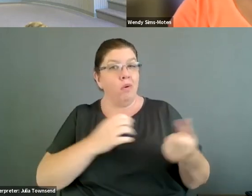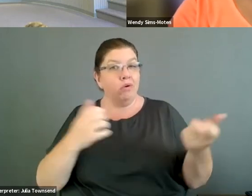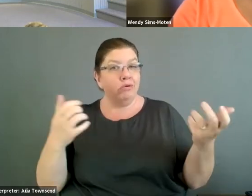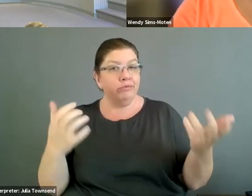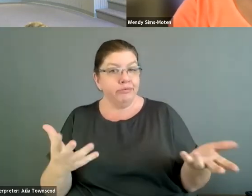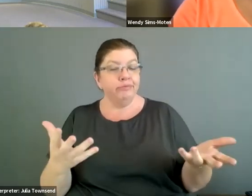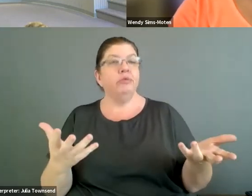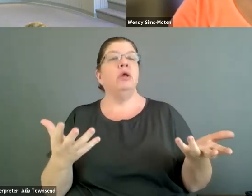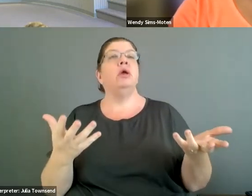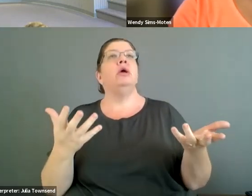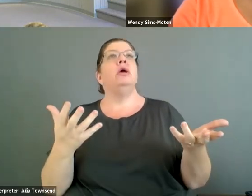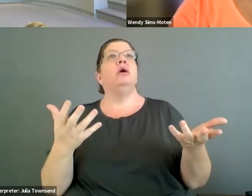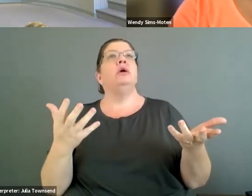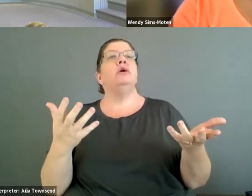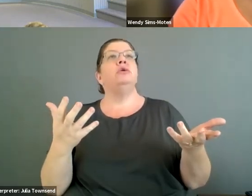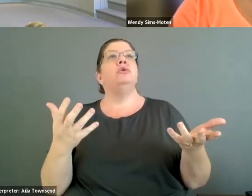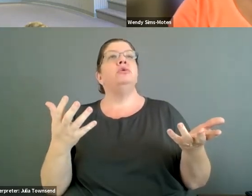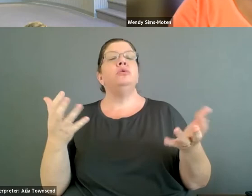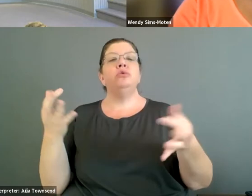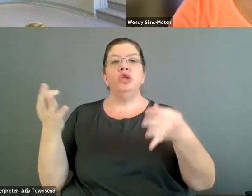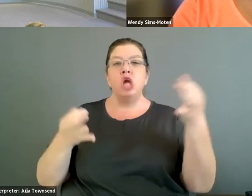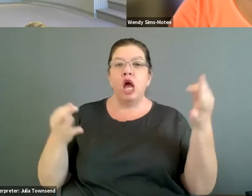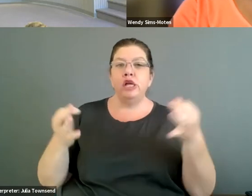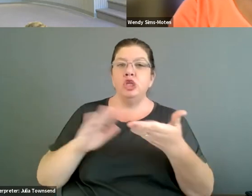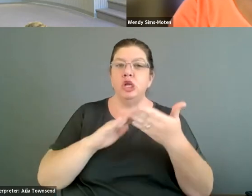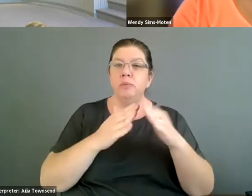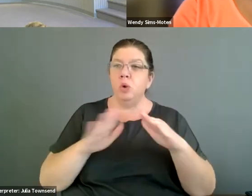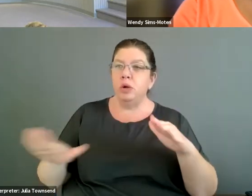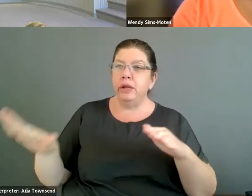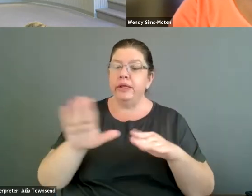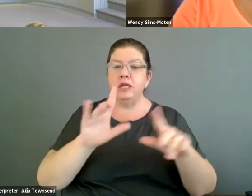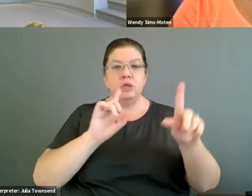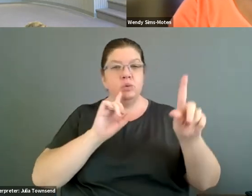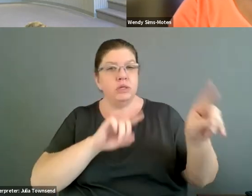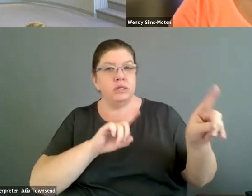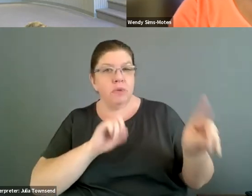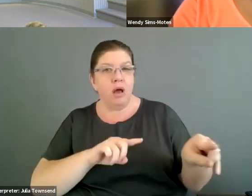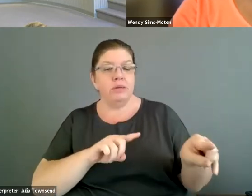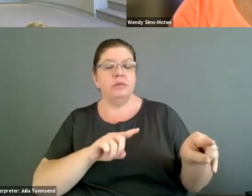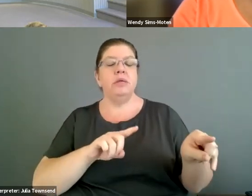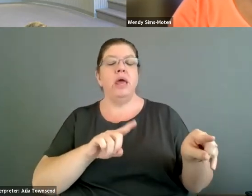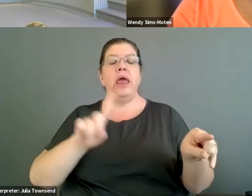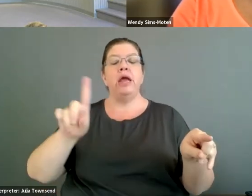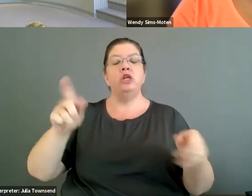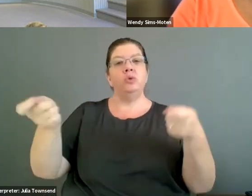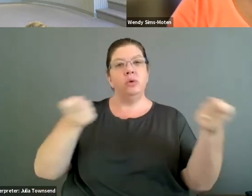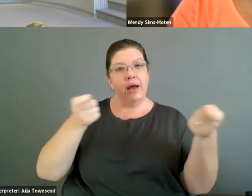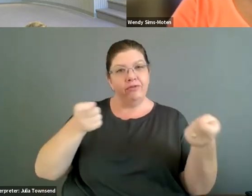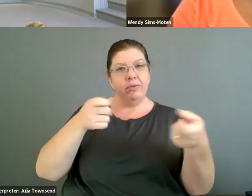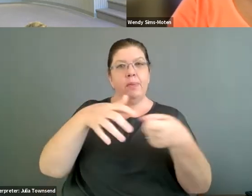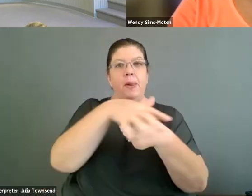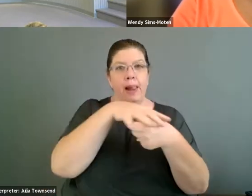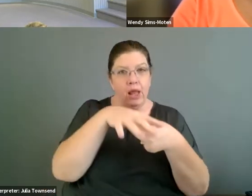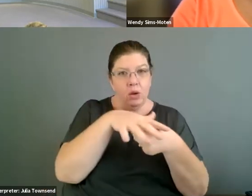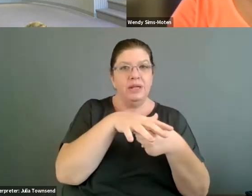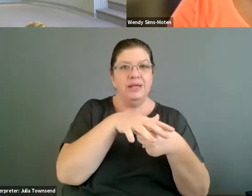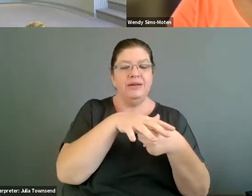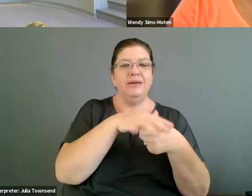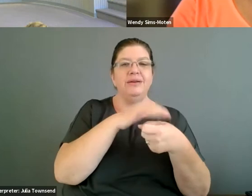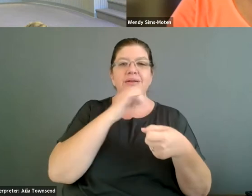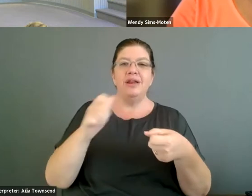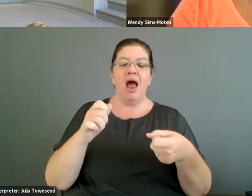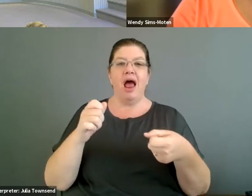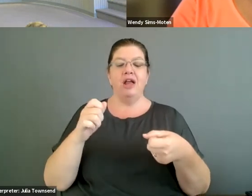to judge the community's responses and to govern locally, not to govern